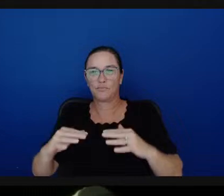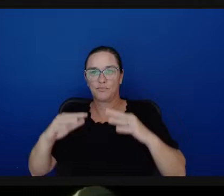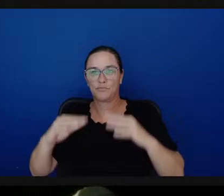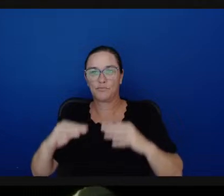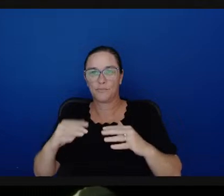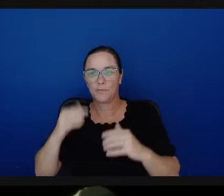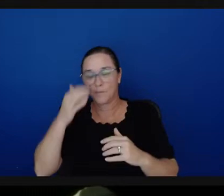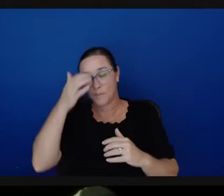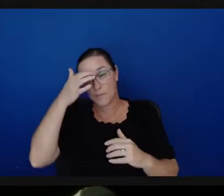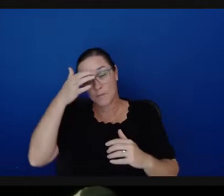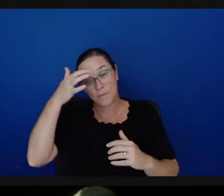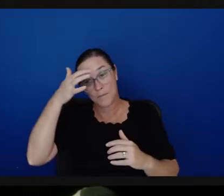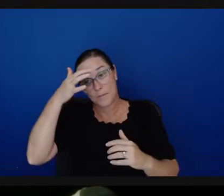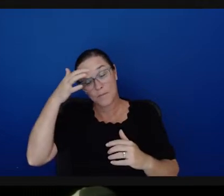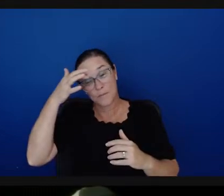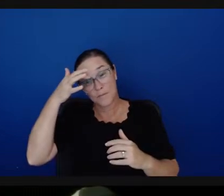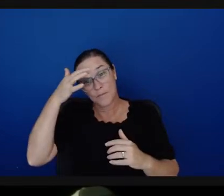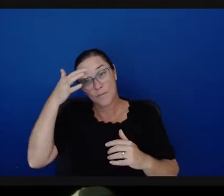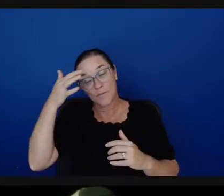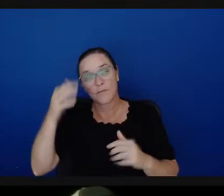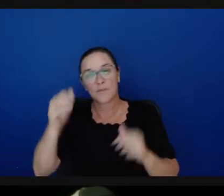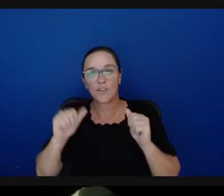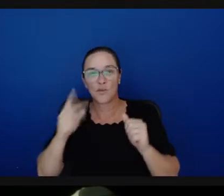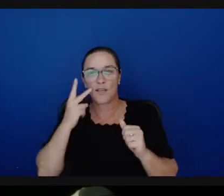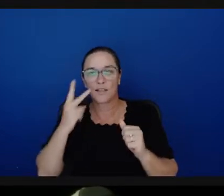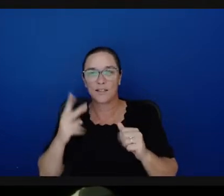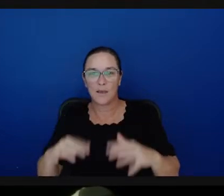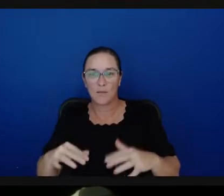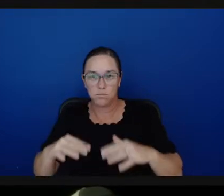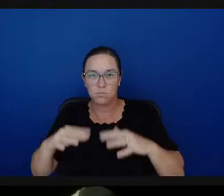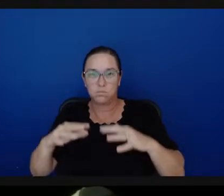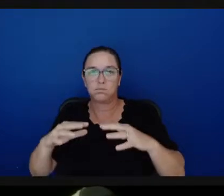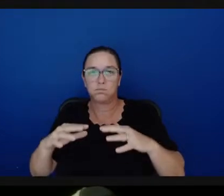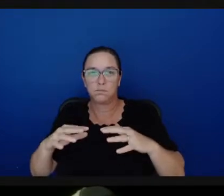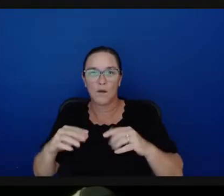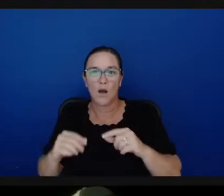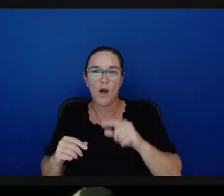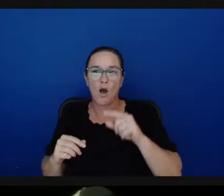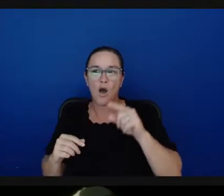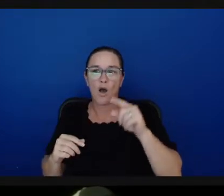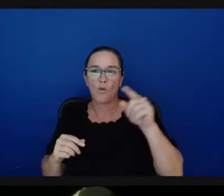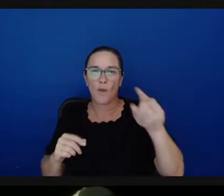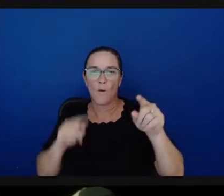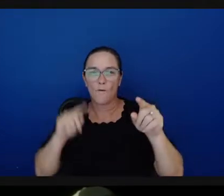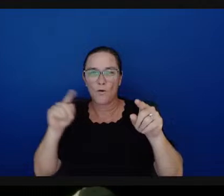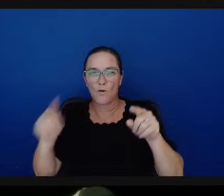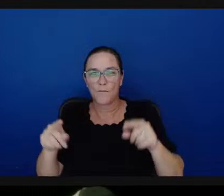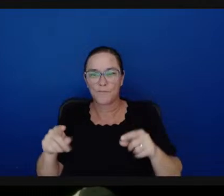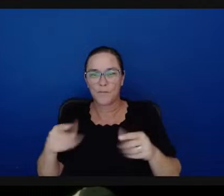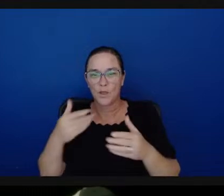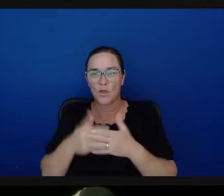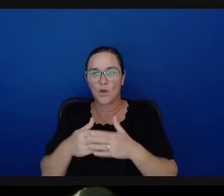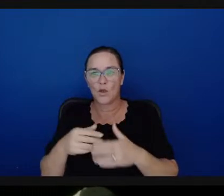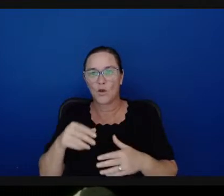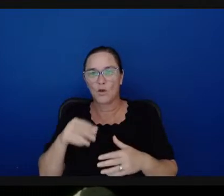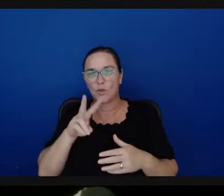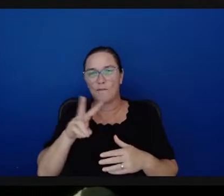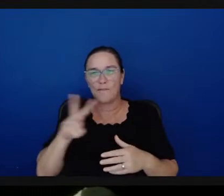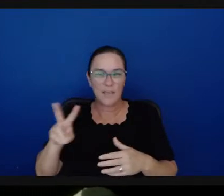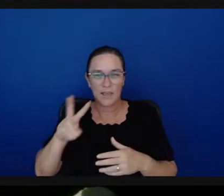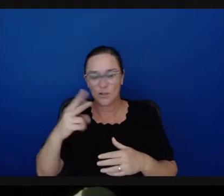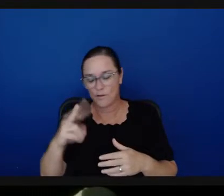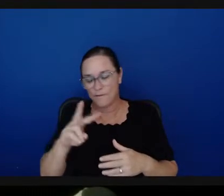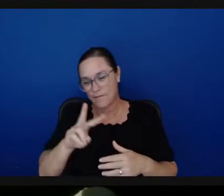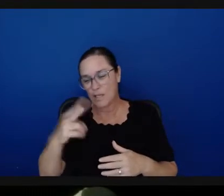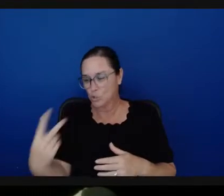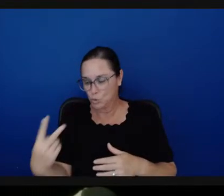here. And you can see that crater floor all the way over here in front of the B2 camera, where lava did not flow during this